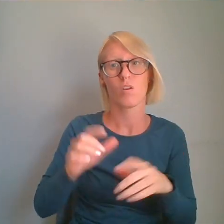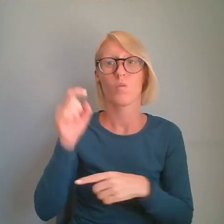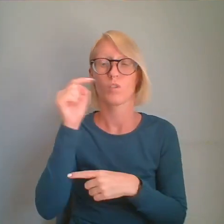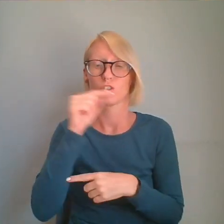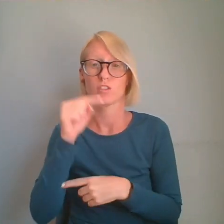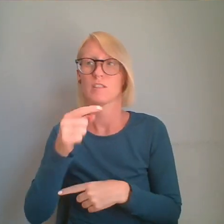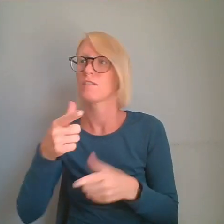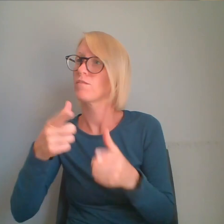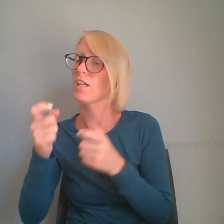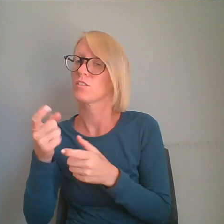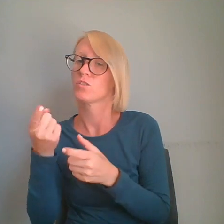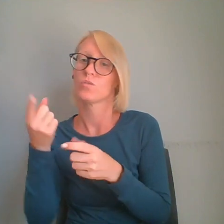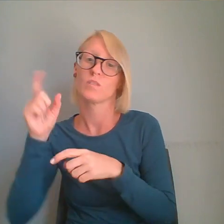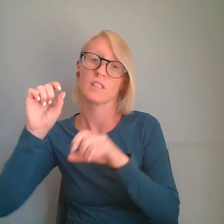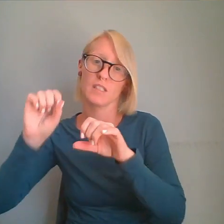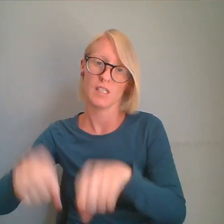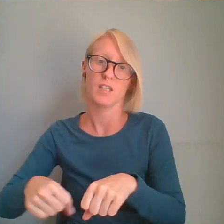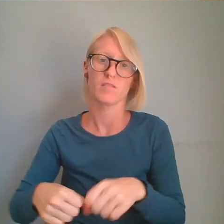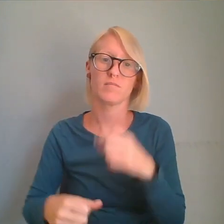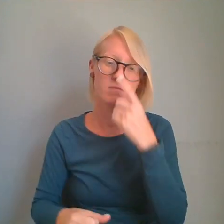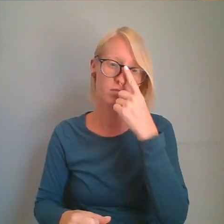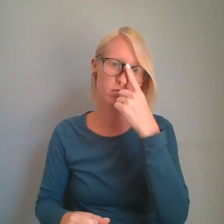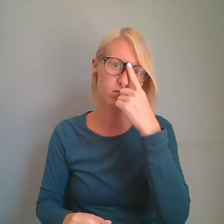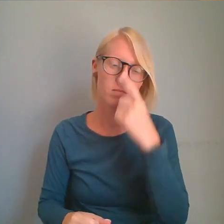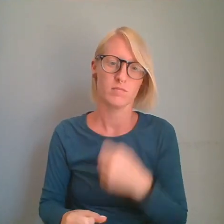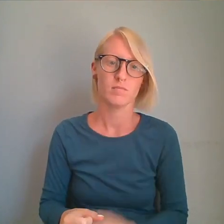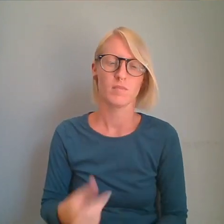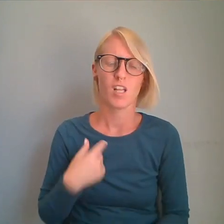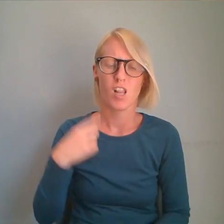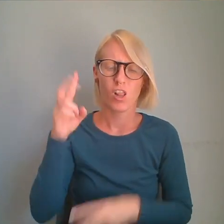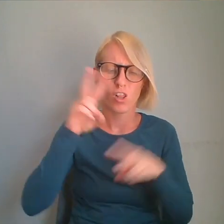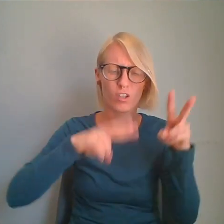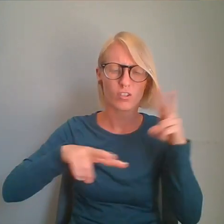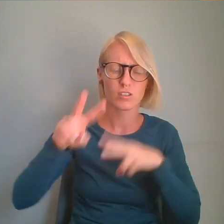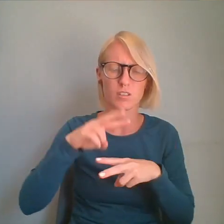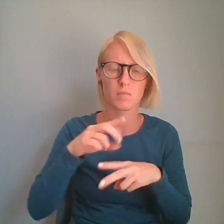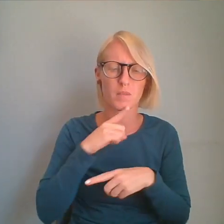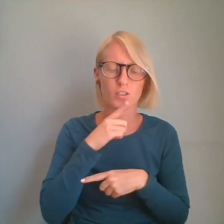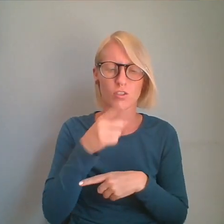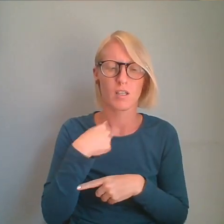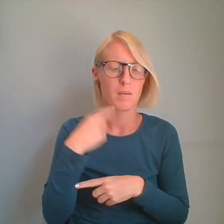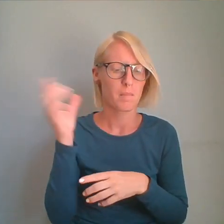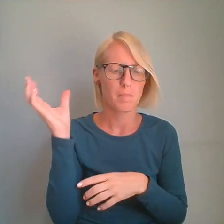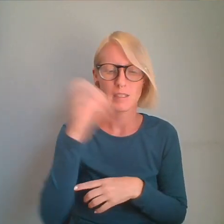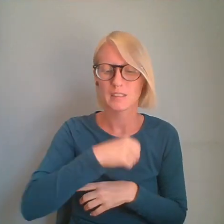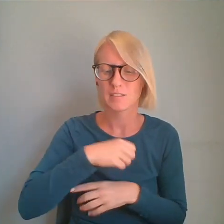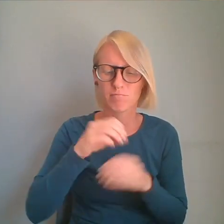going to have another look just to ensure that I didn't miss anything.